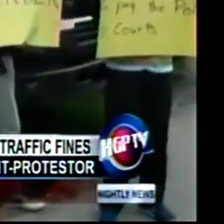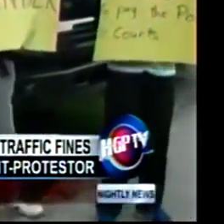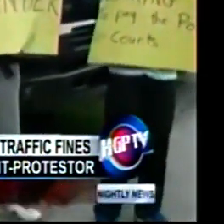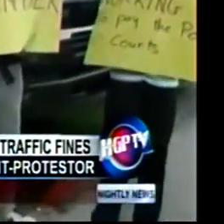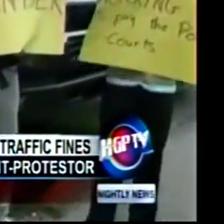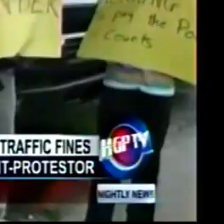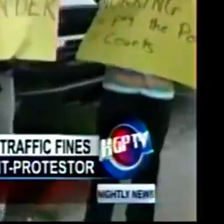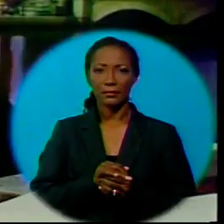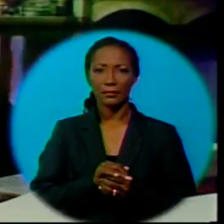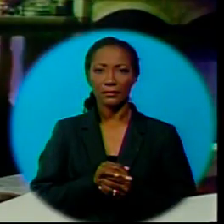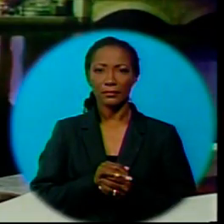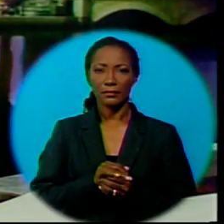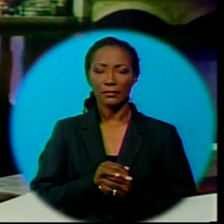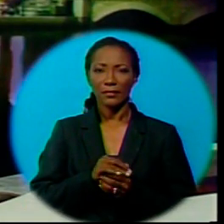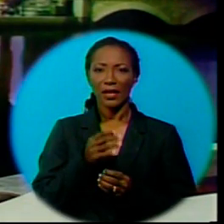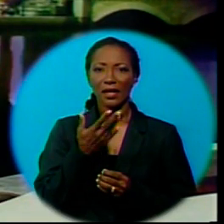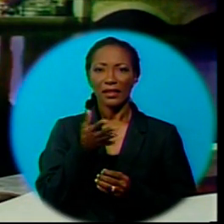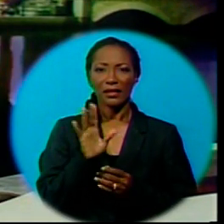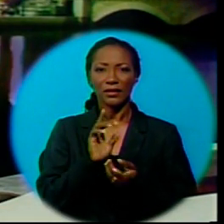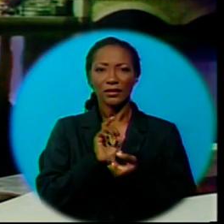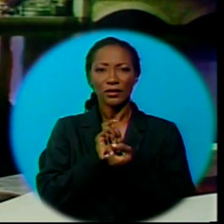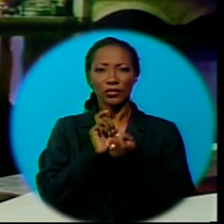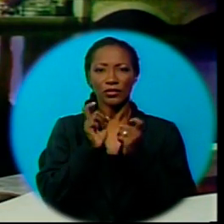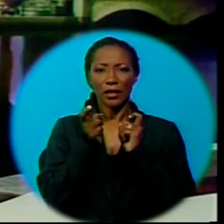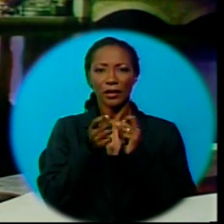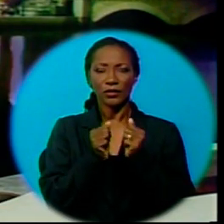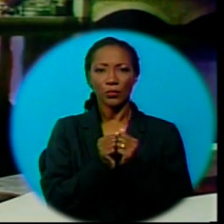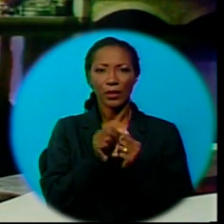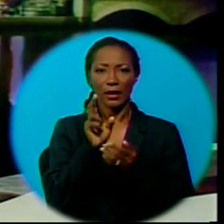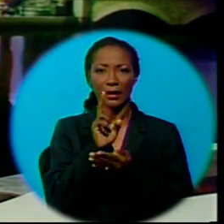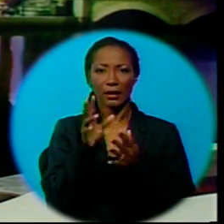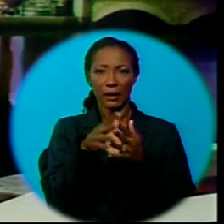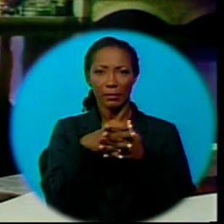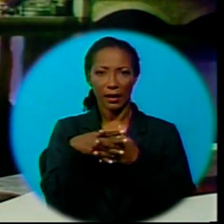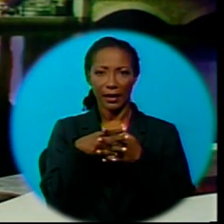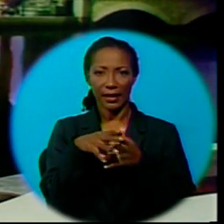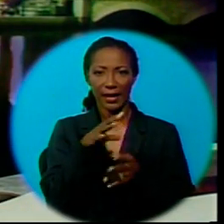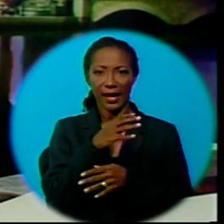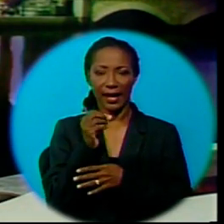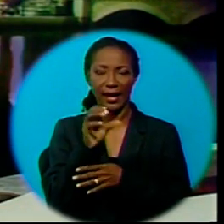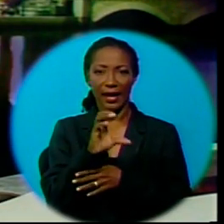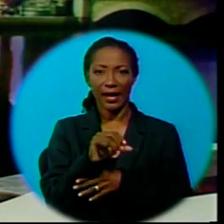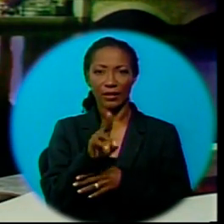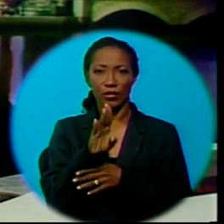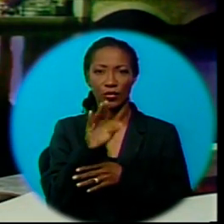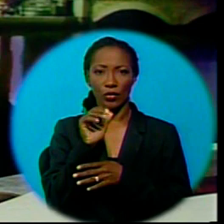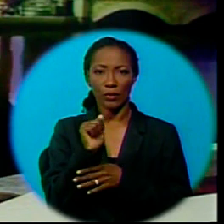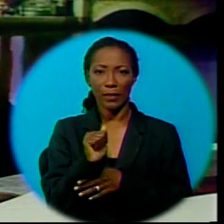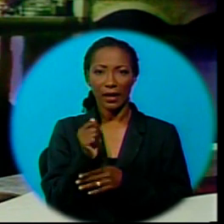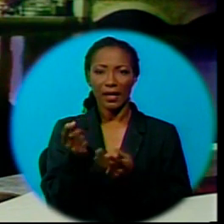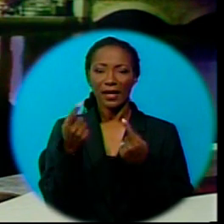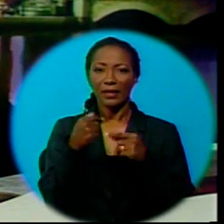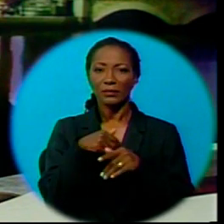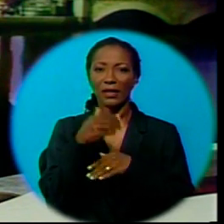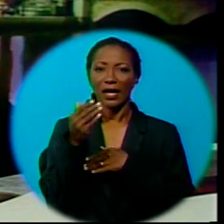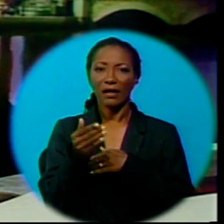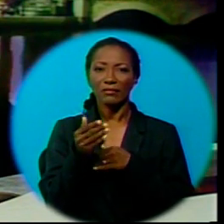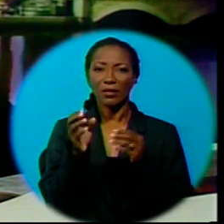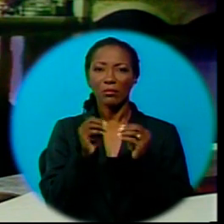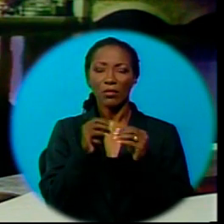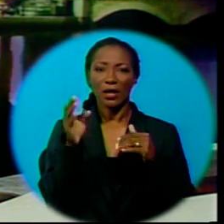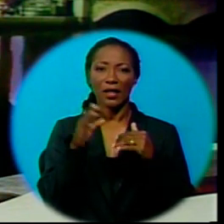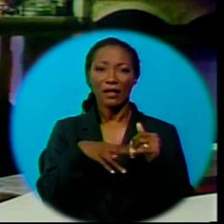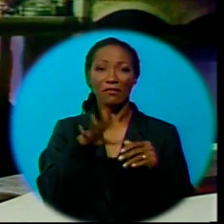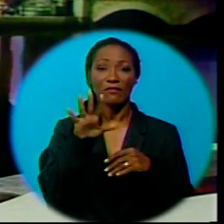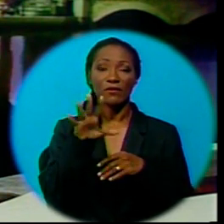traffic offenses. A diplomatic turnaround between the U.S. and Cuba. It comes after more than half a century of